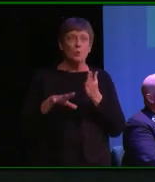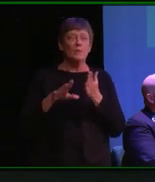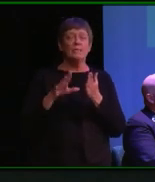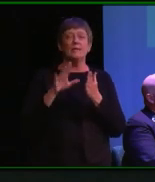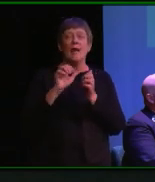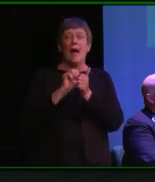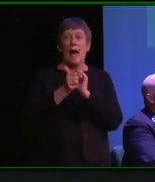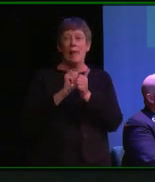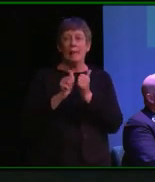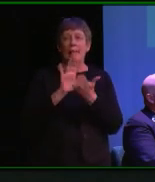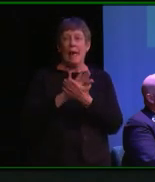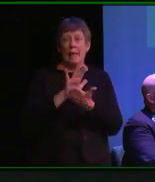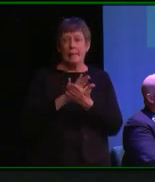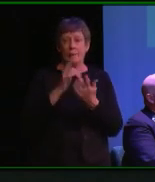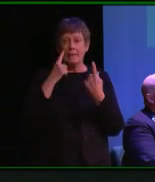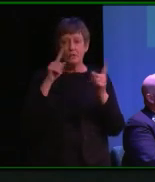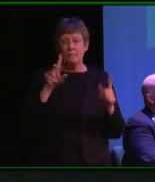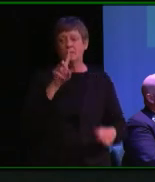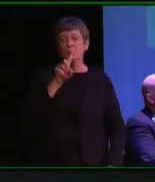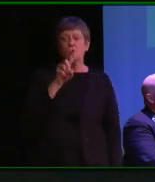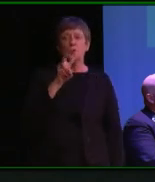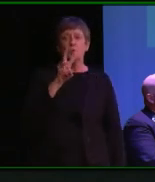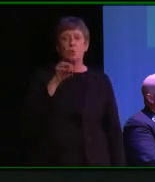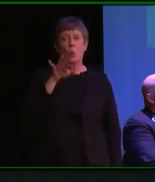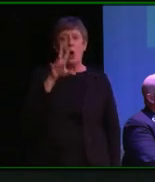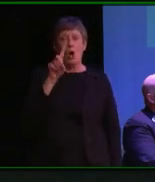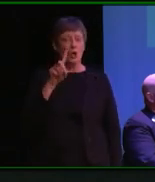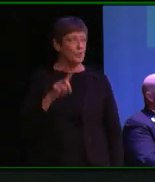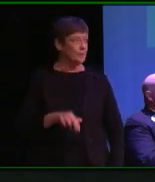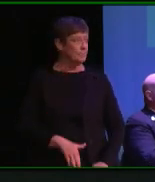are Dewan Glover,